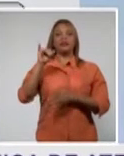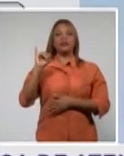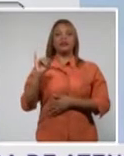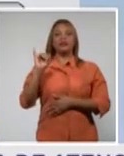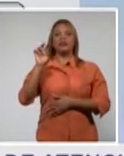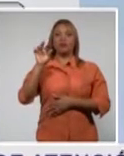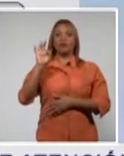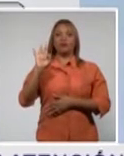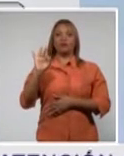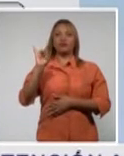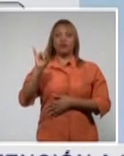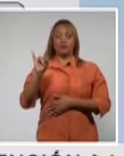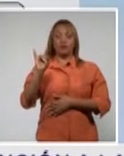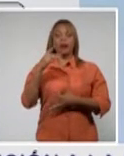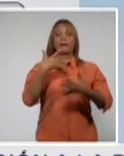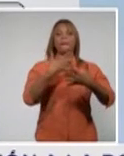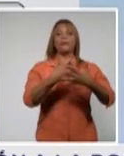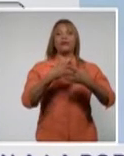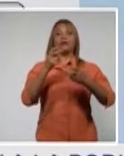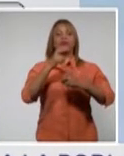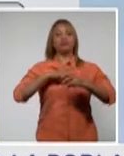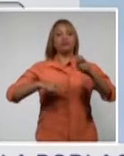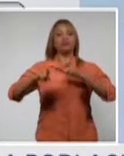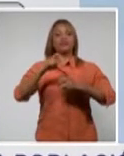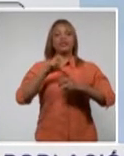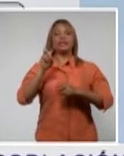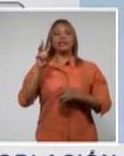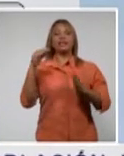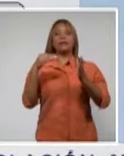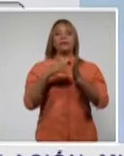327,689, of which